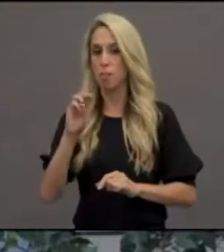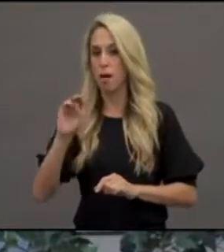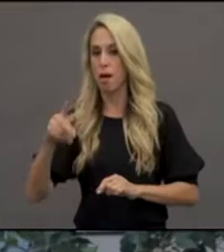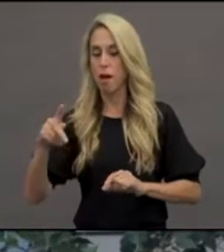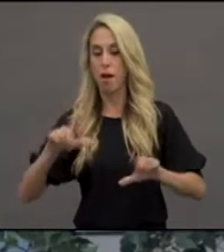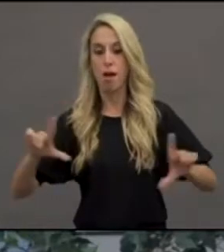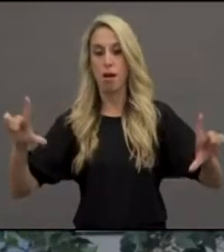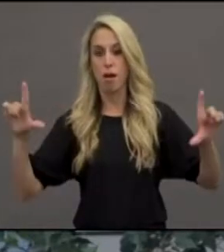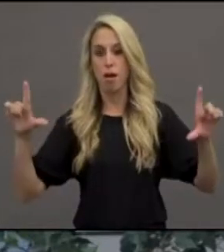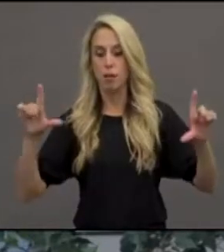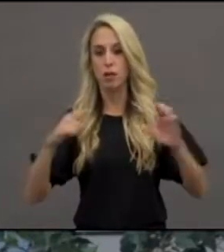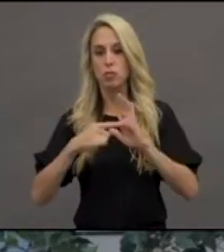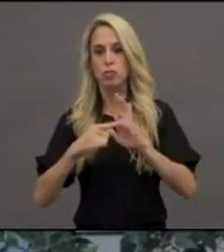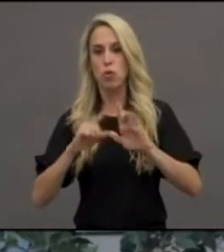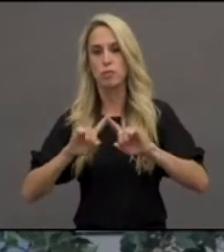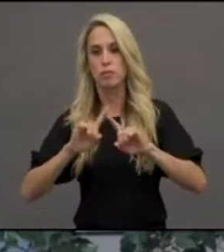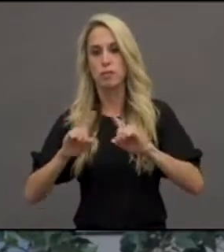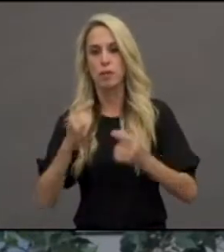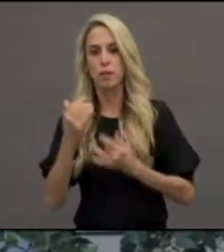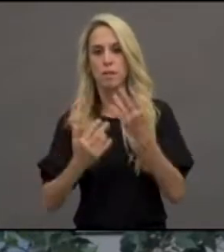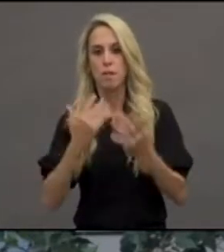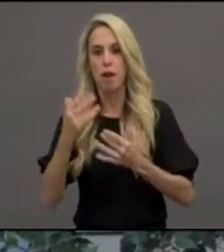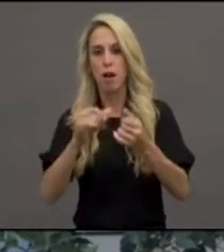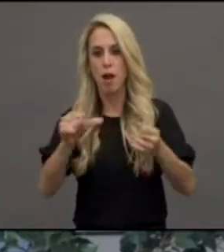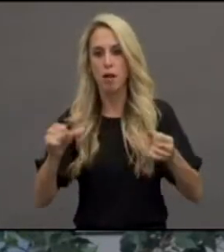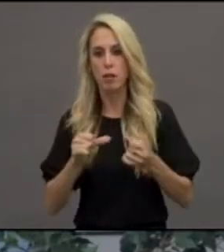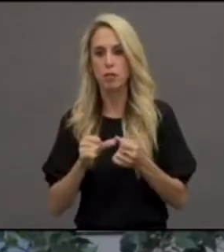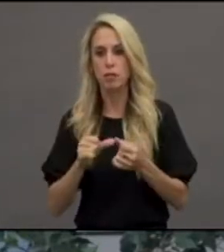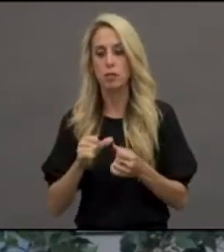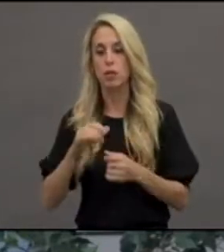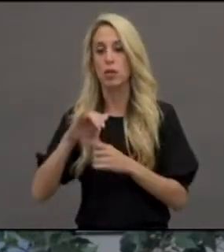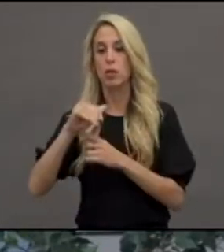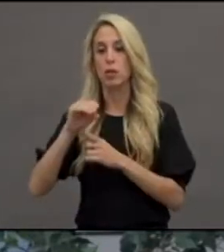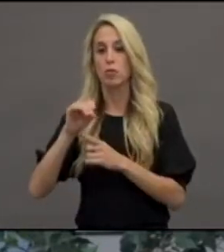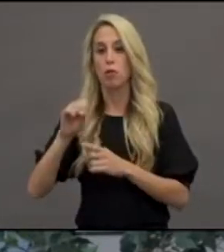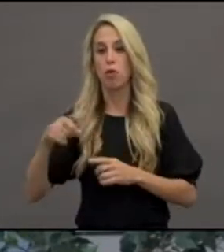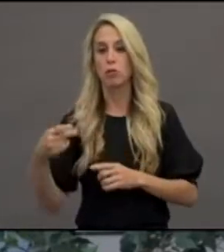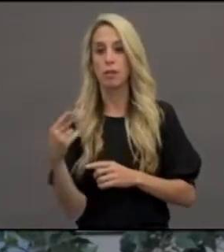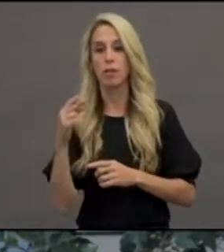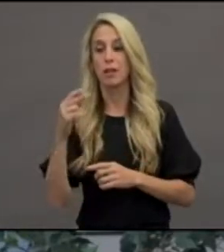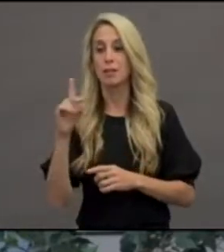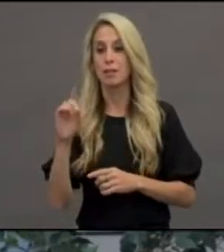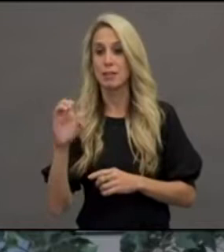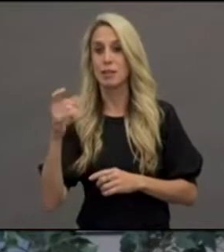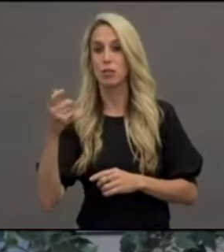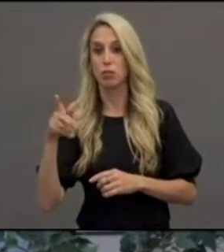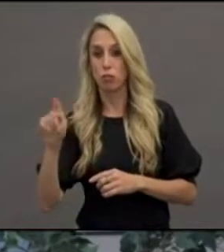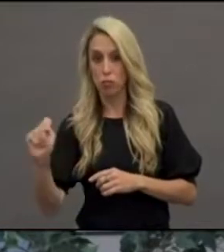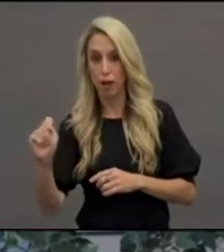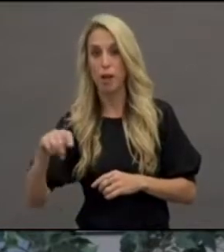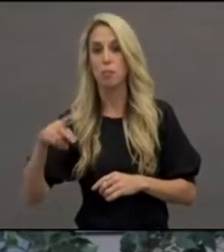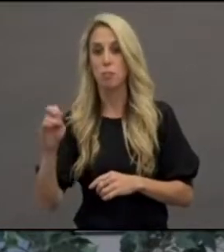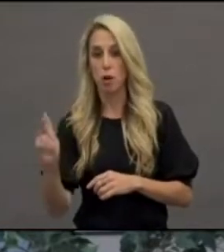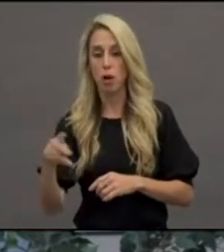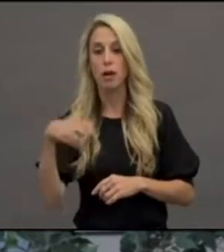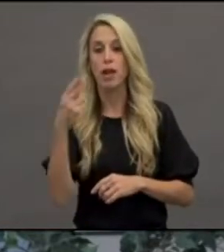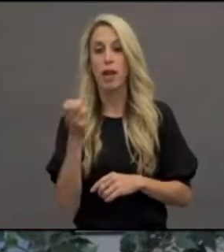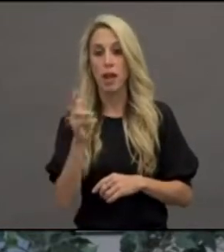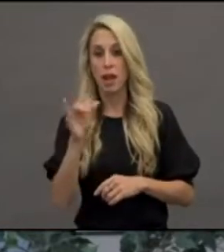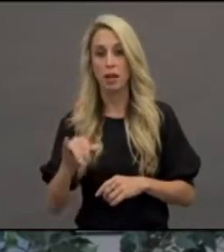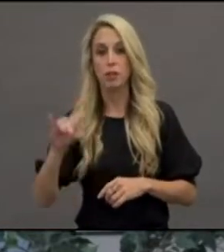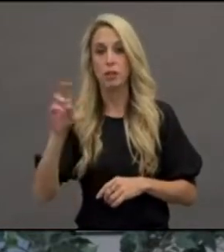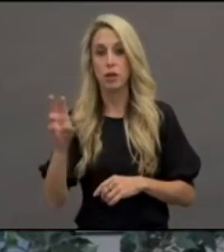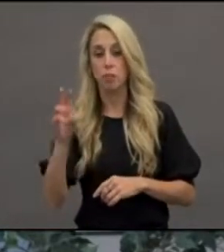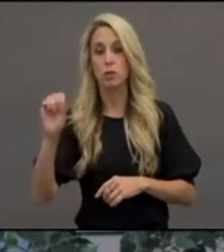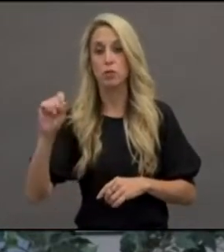the fire area, the affected areas. You can see here Joseph D. Grant County Park, Henry W. Cole State Park,